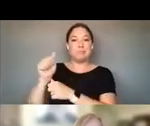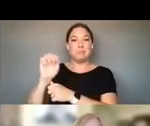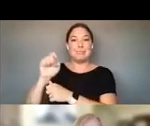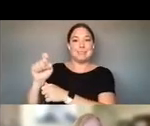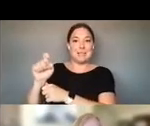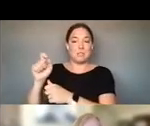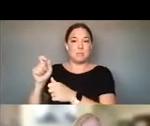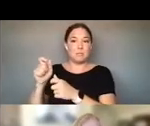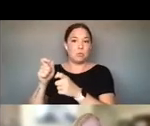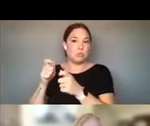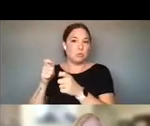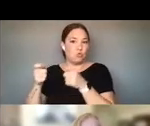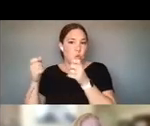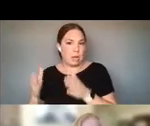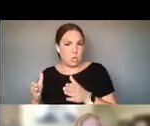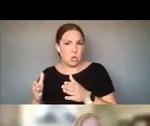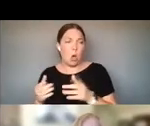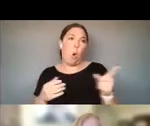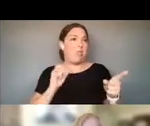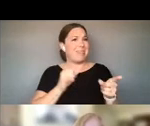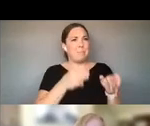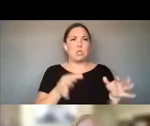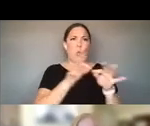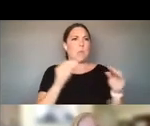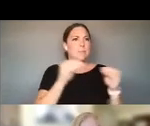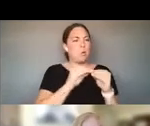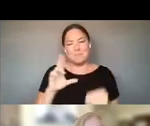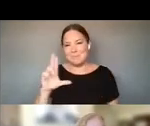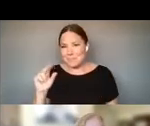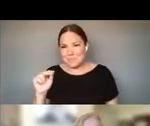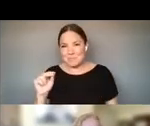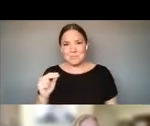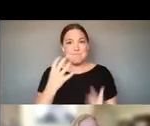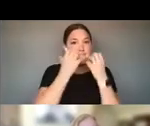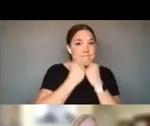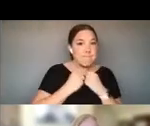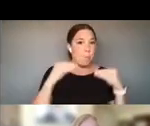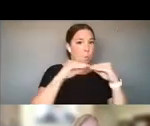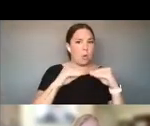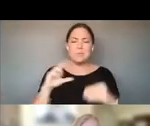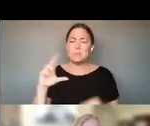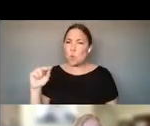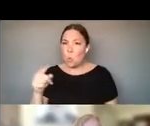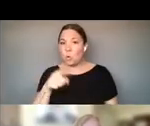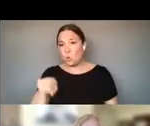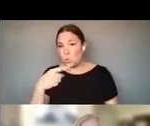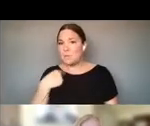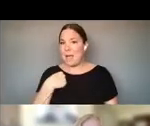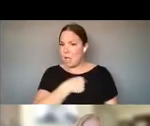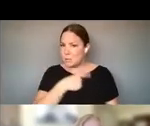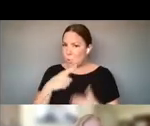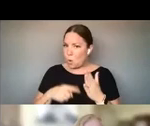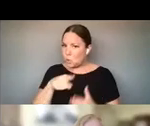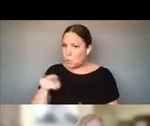oh, the artistic director is certainly worth more, um, or more valuable. You tell us what you need, lay it